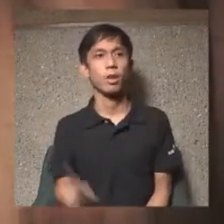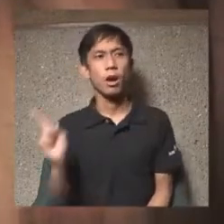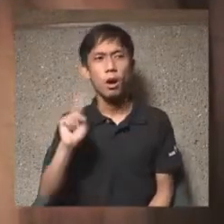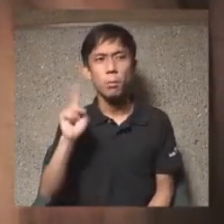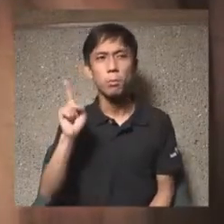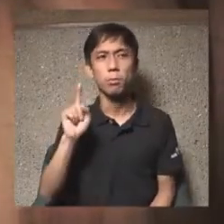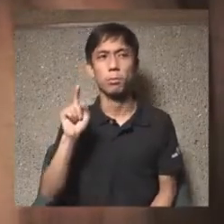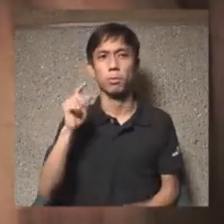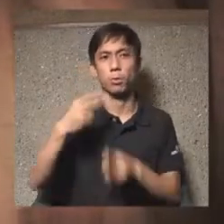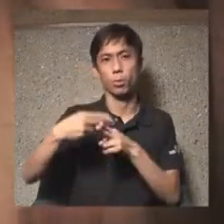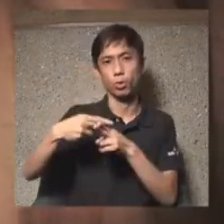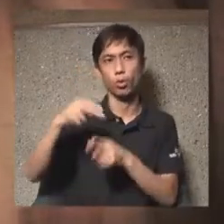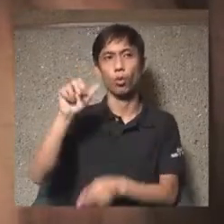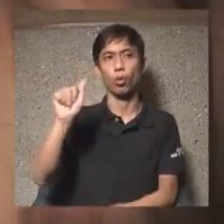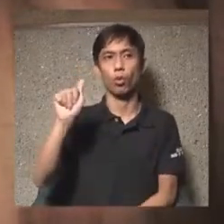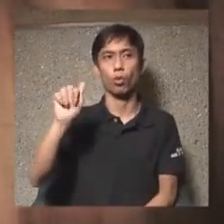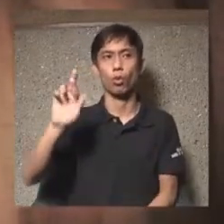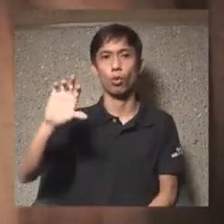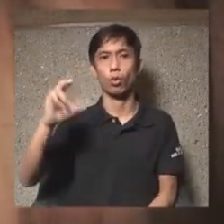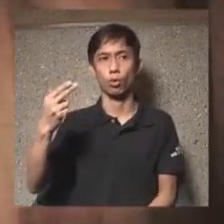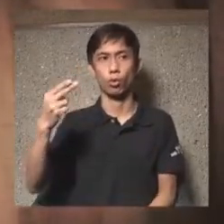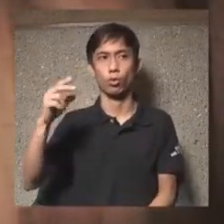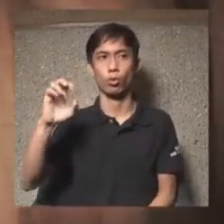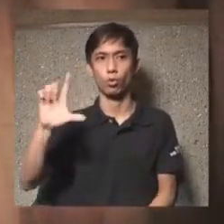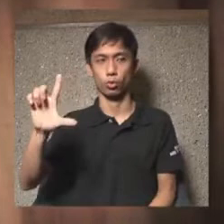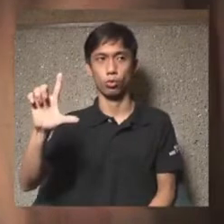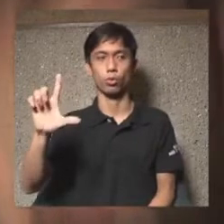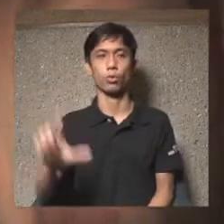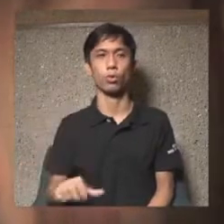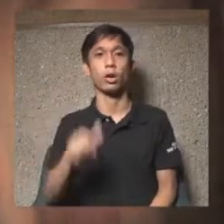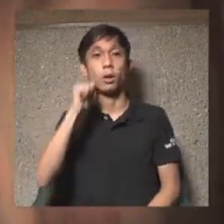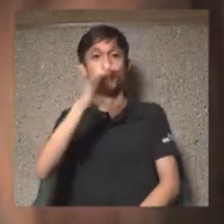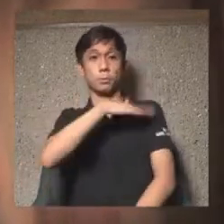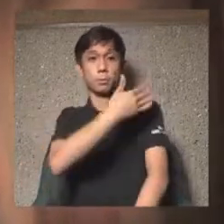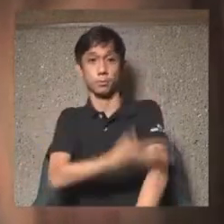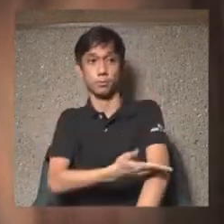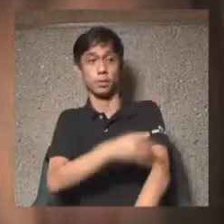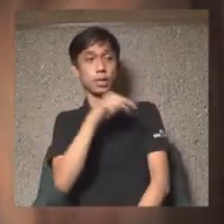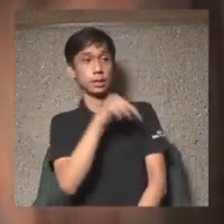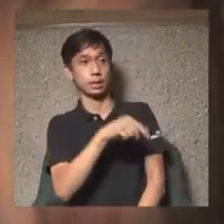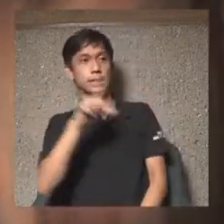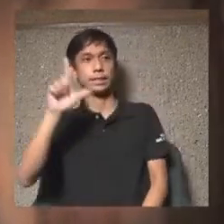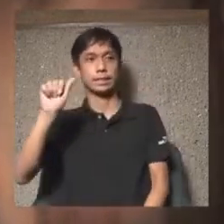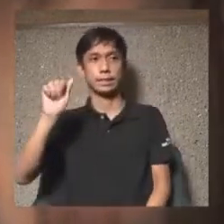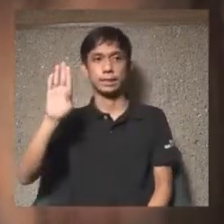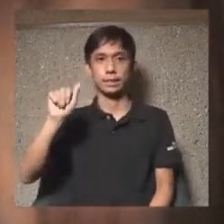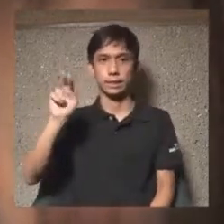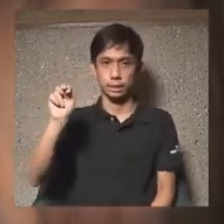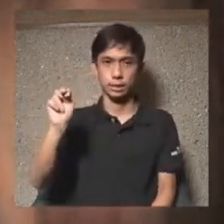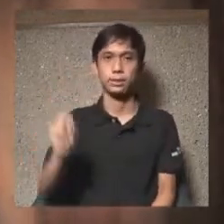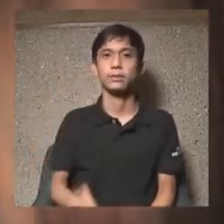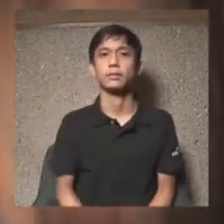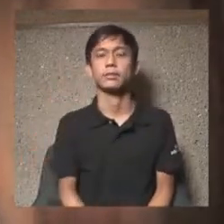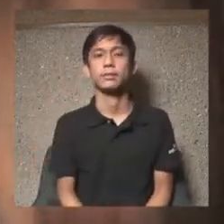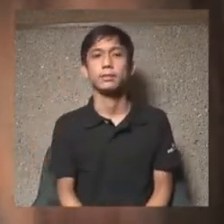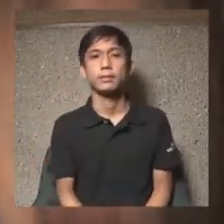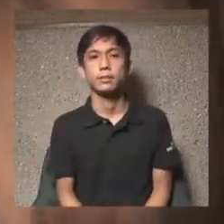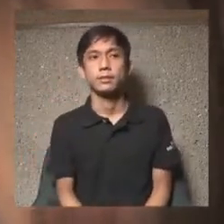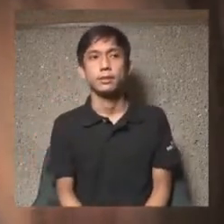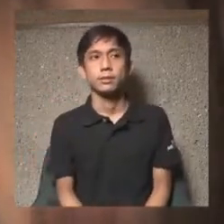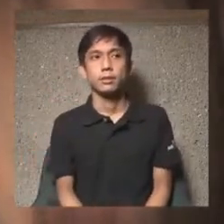it? He asks Laban for her hand in marriage, and Laban